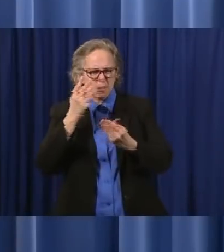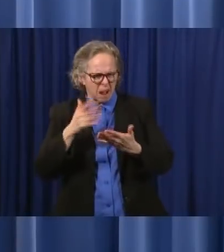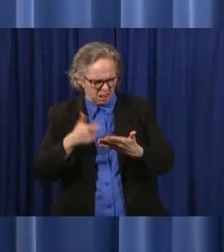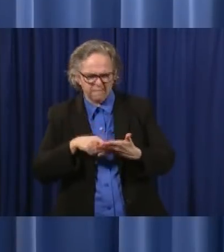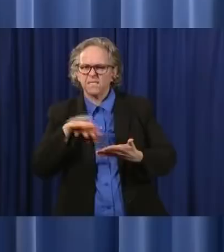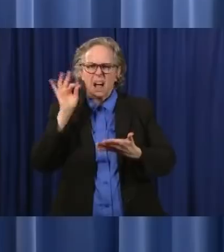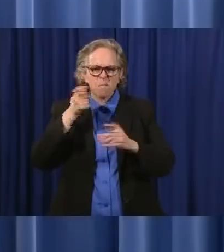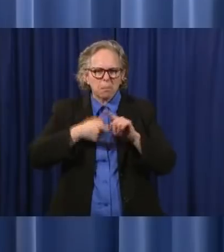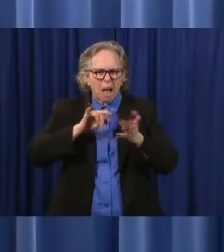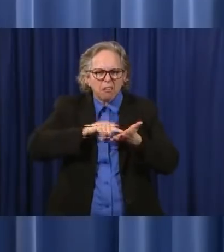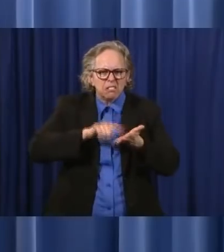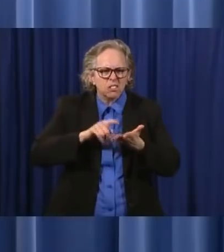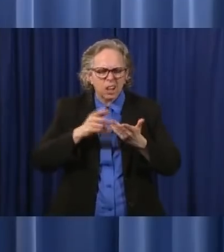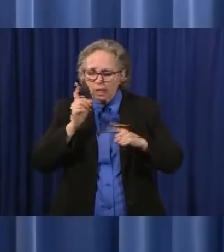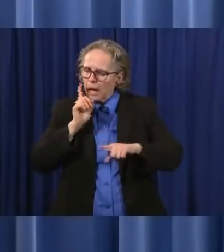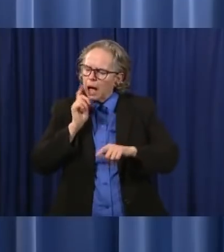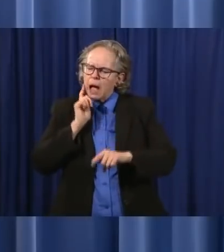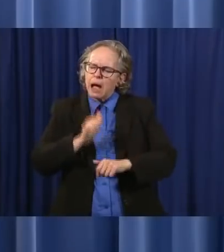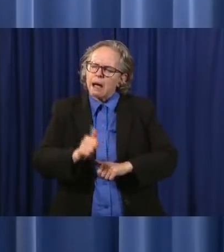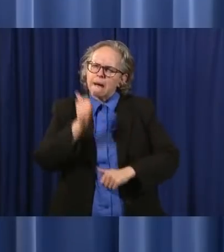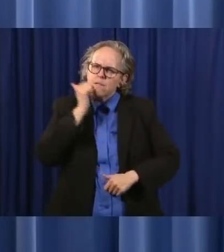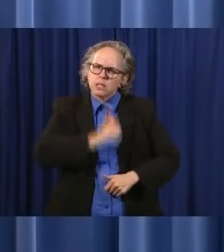So